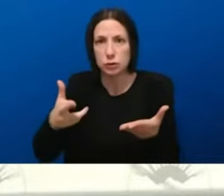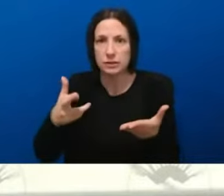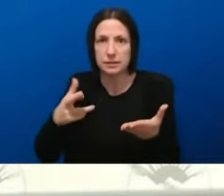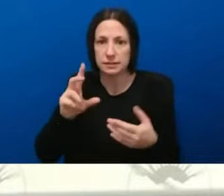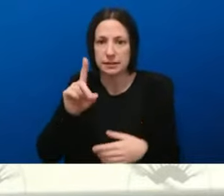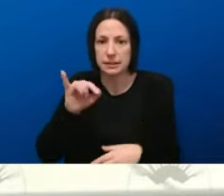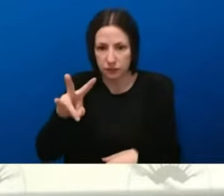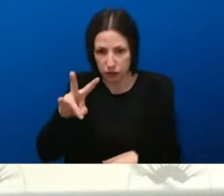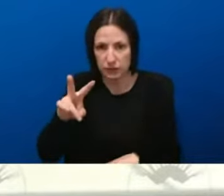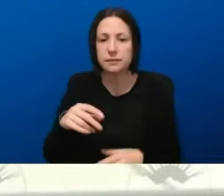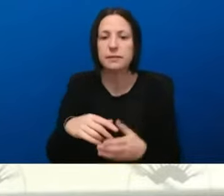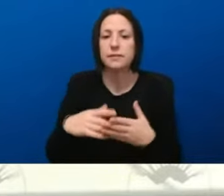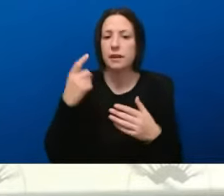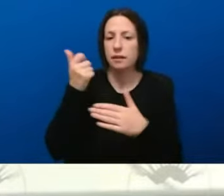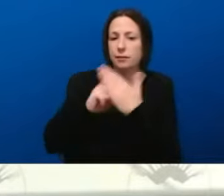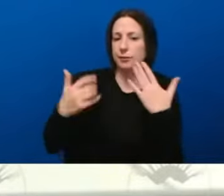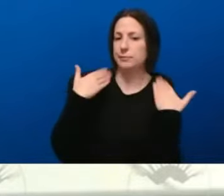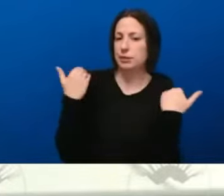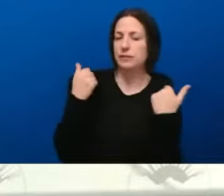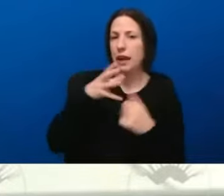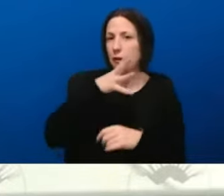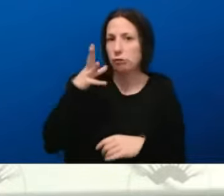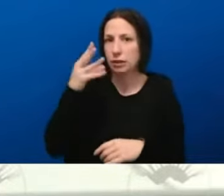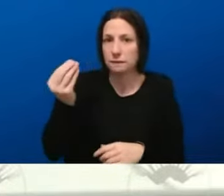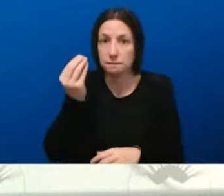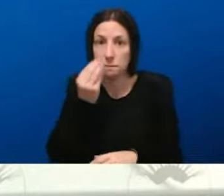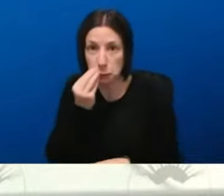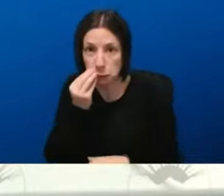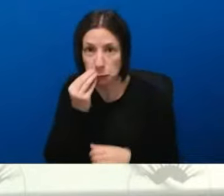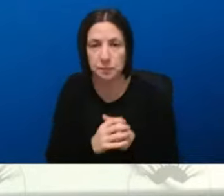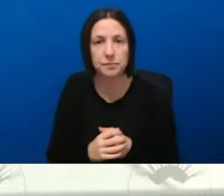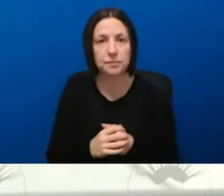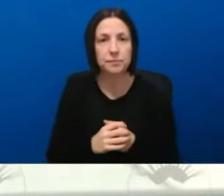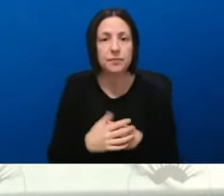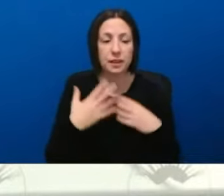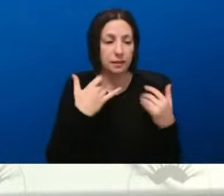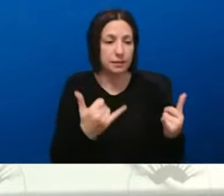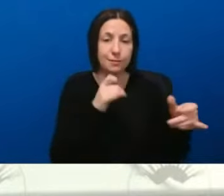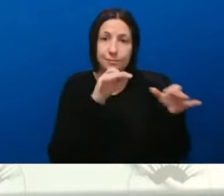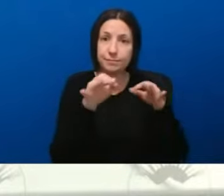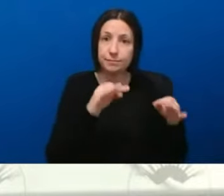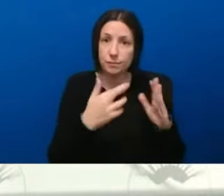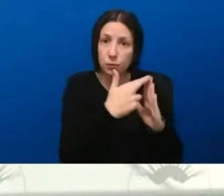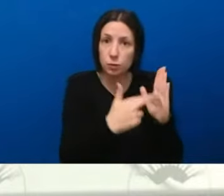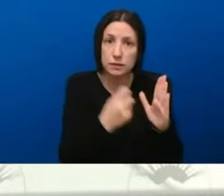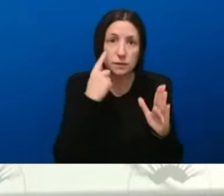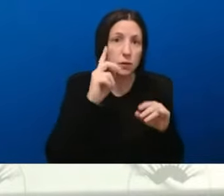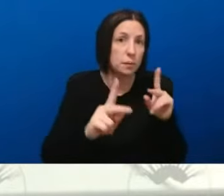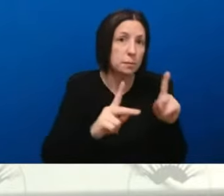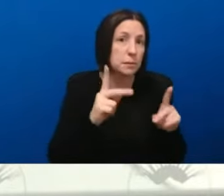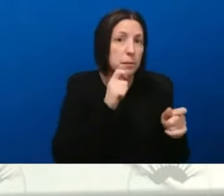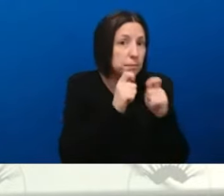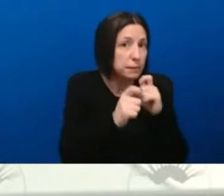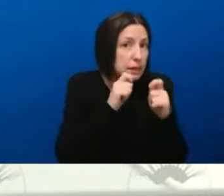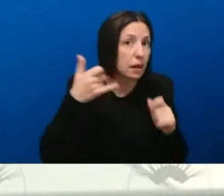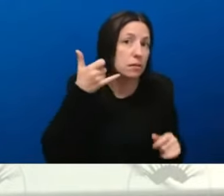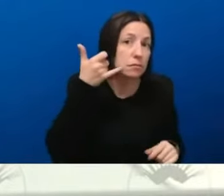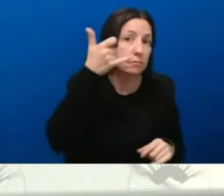Thank you. As a reminder for reporters in the phone, please press star 1 to enter the queue. That's star 1 to ask a